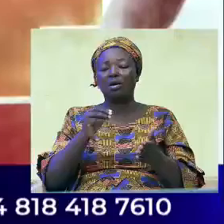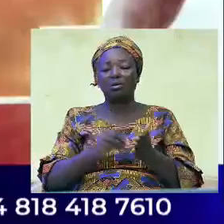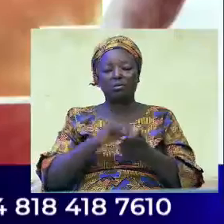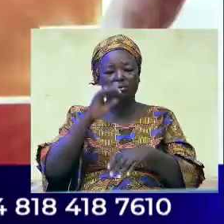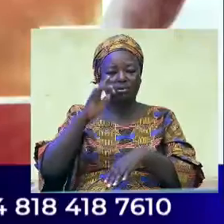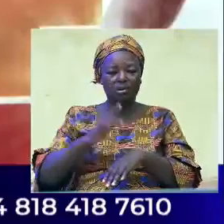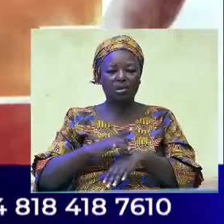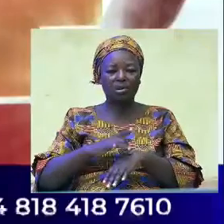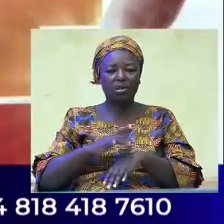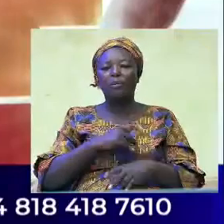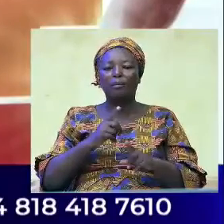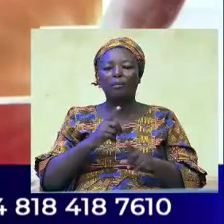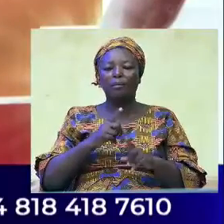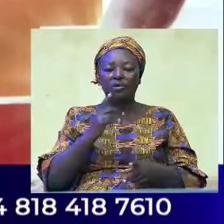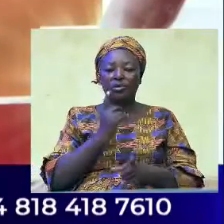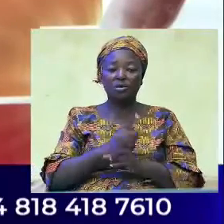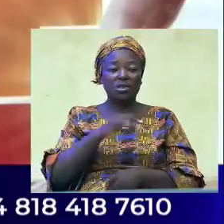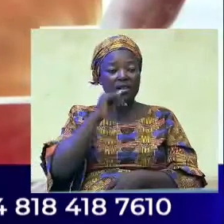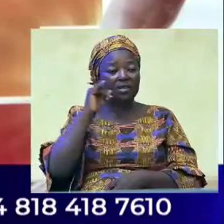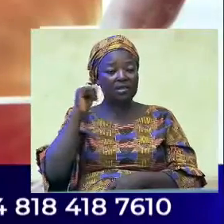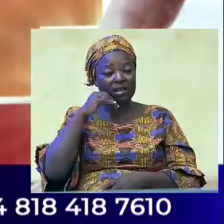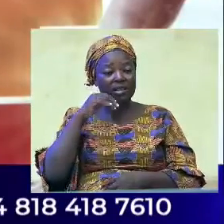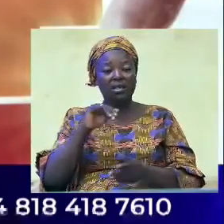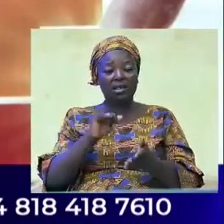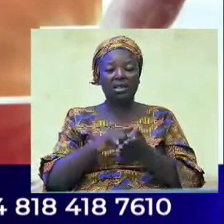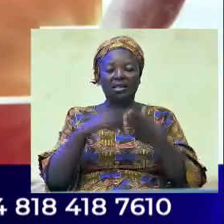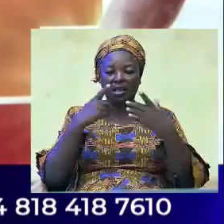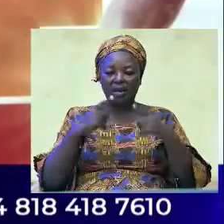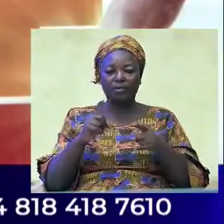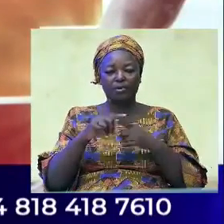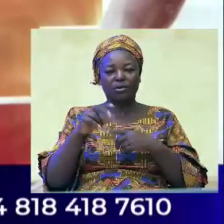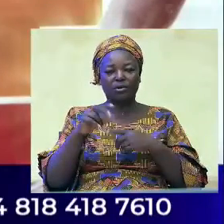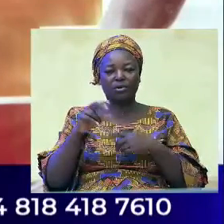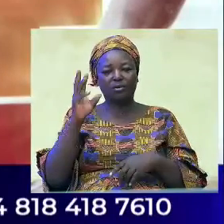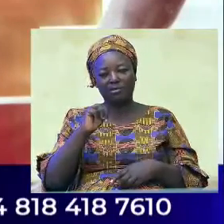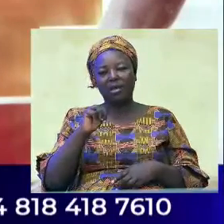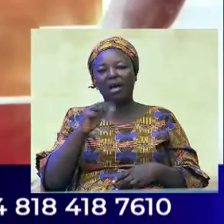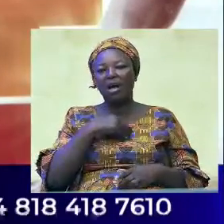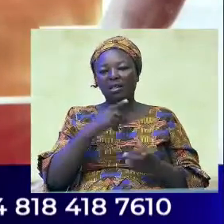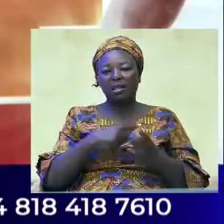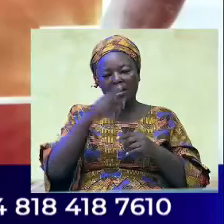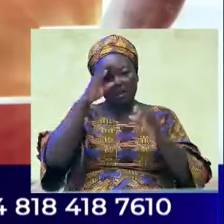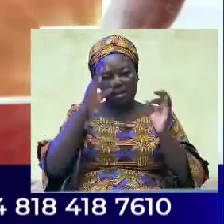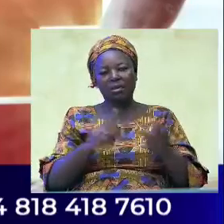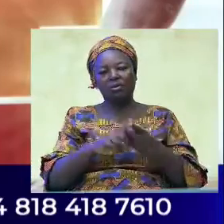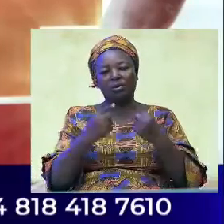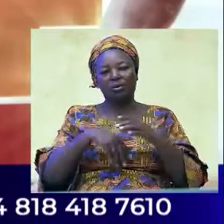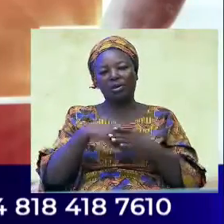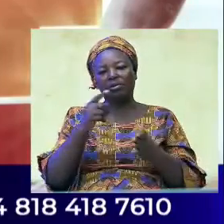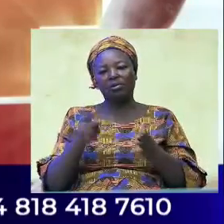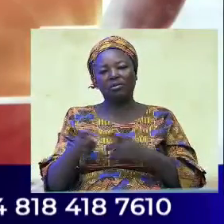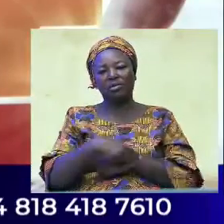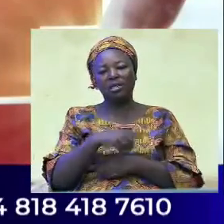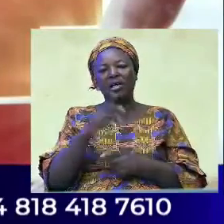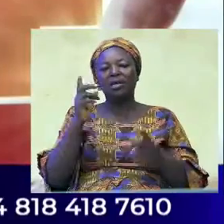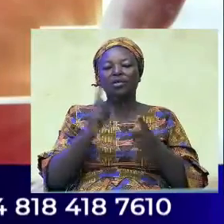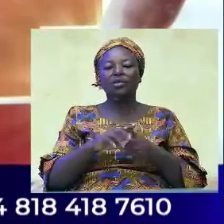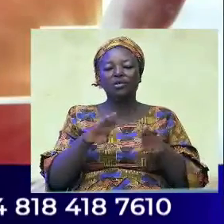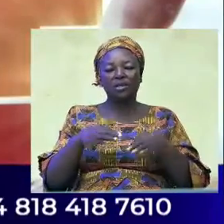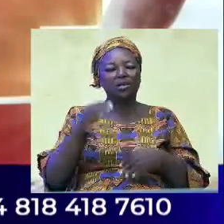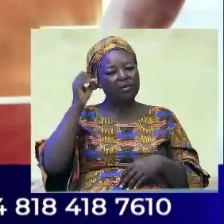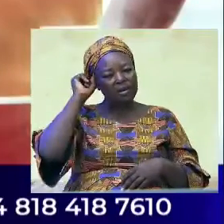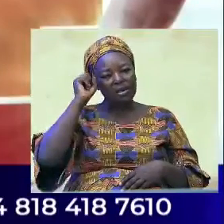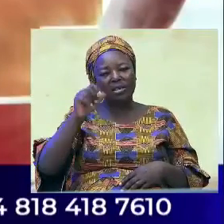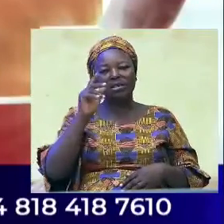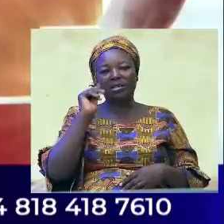And I received this touch yesterday, but I could not give the testimony. So this evening, I said I am going